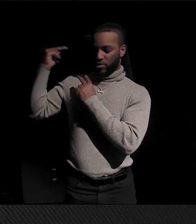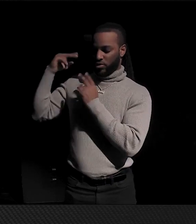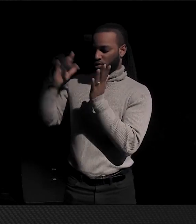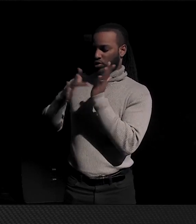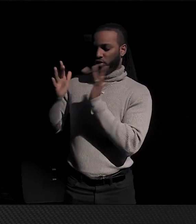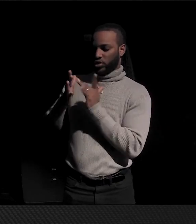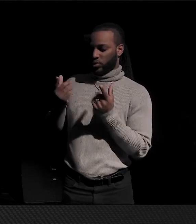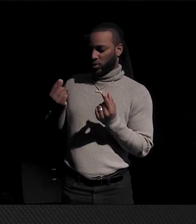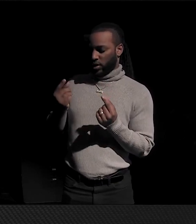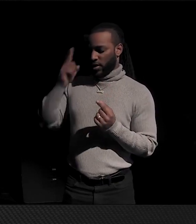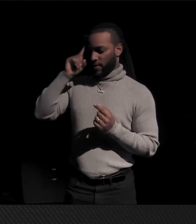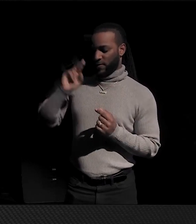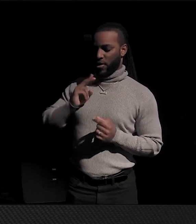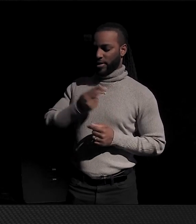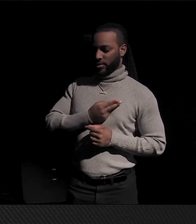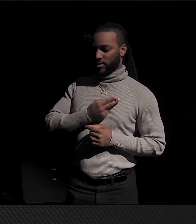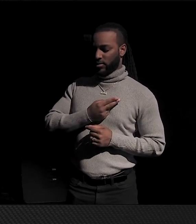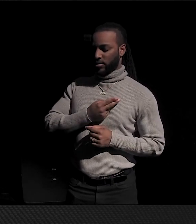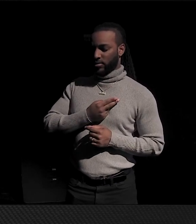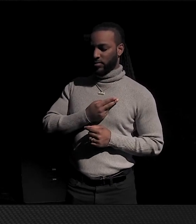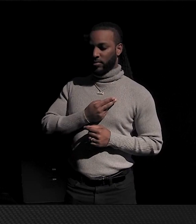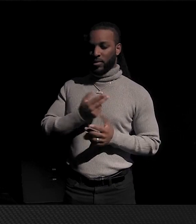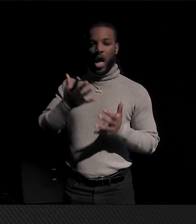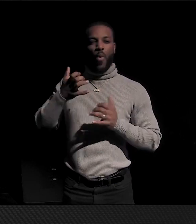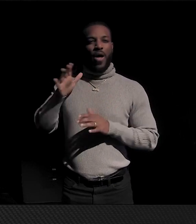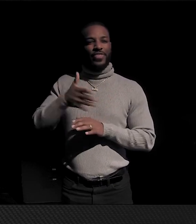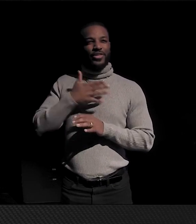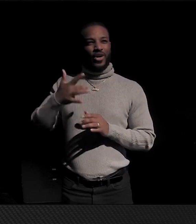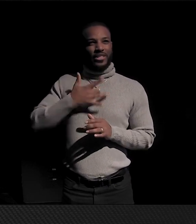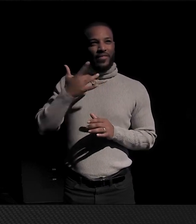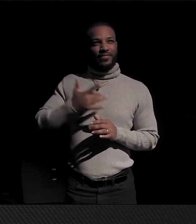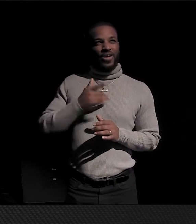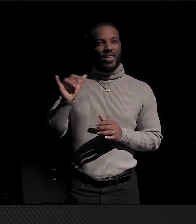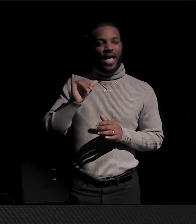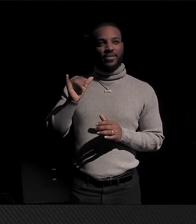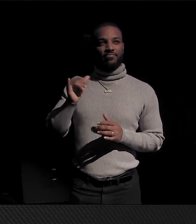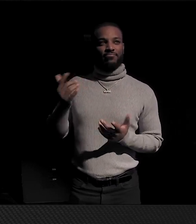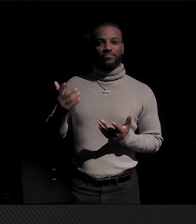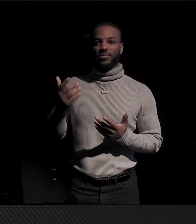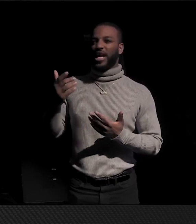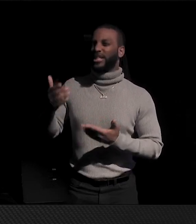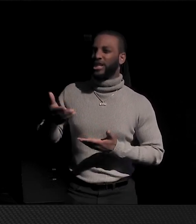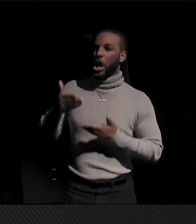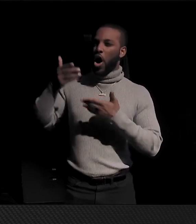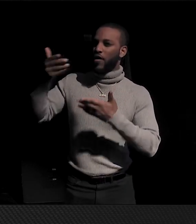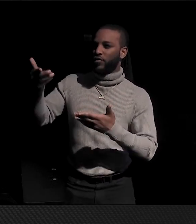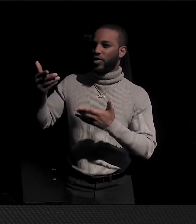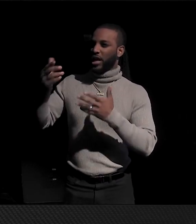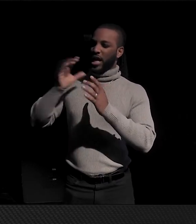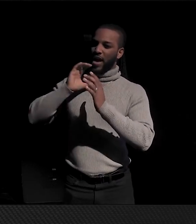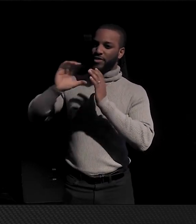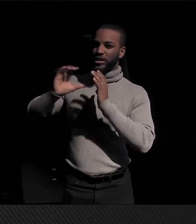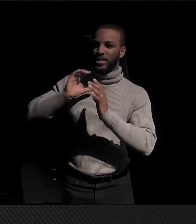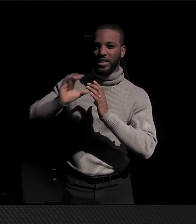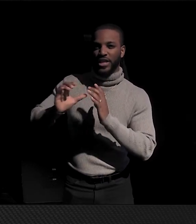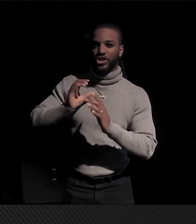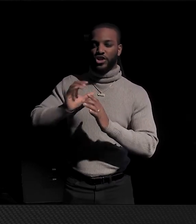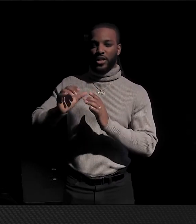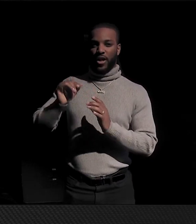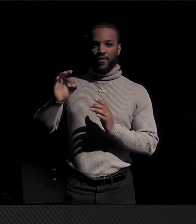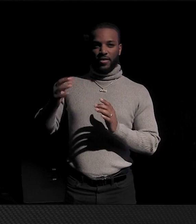did. And I almost want this song to feel as if it's an offering, a conversation, an extension